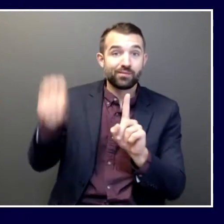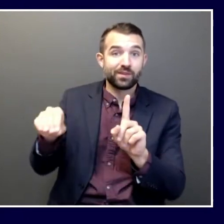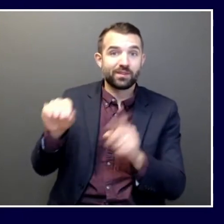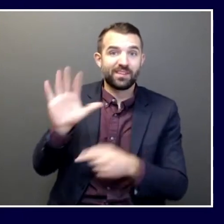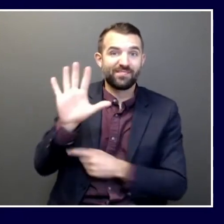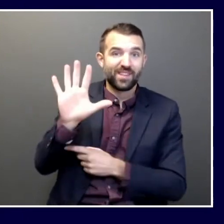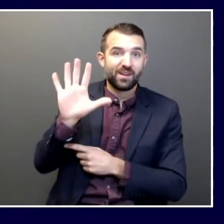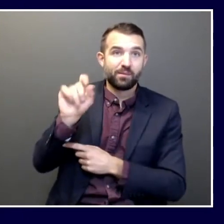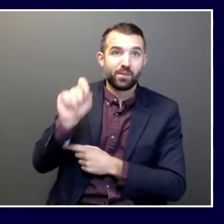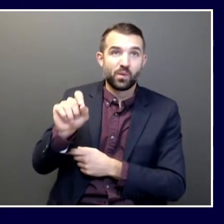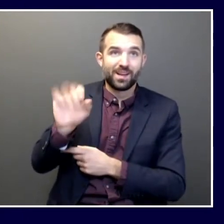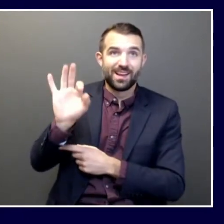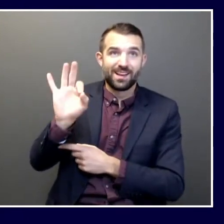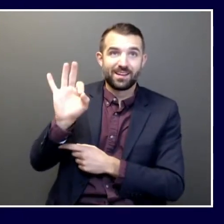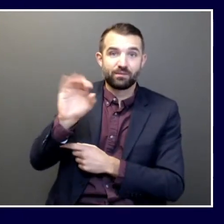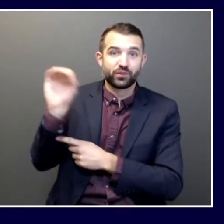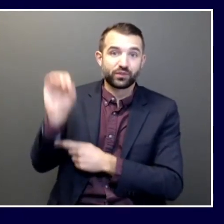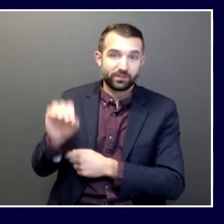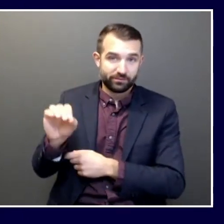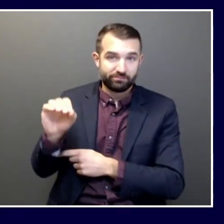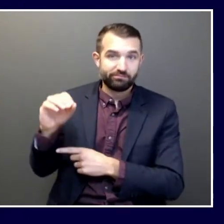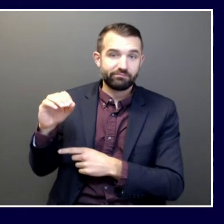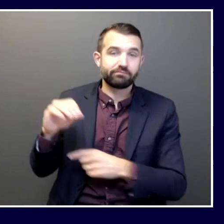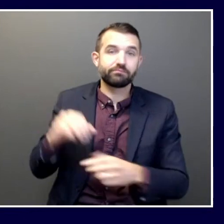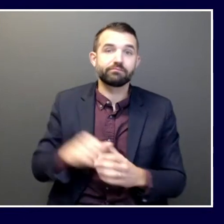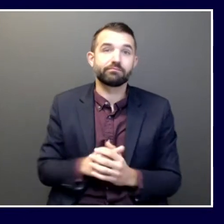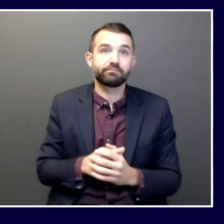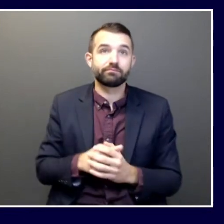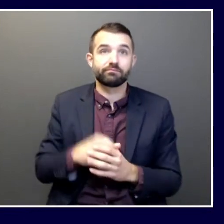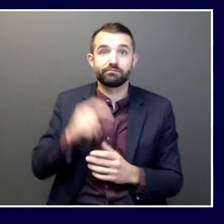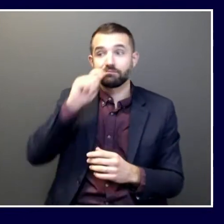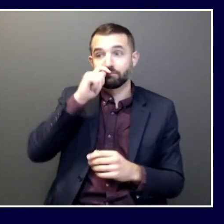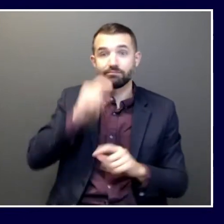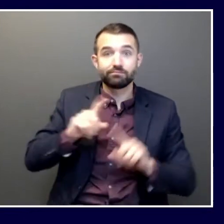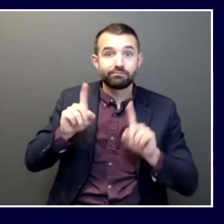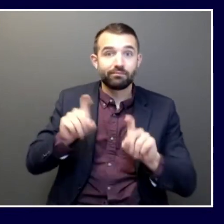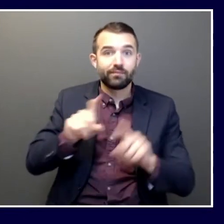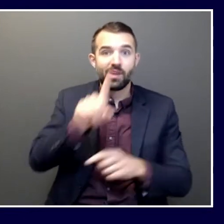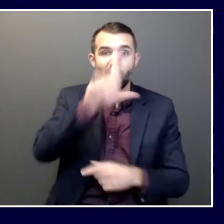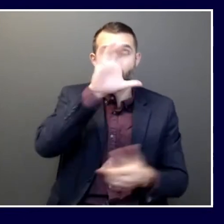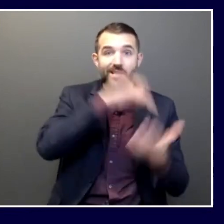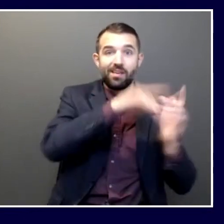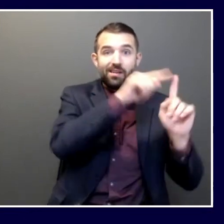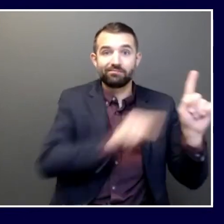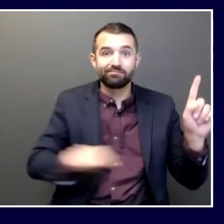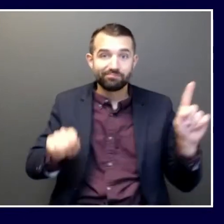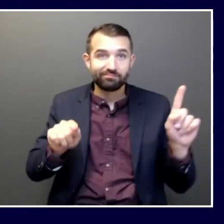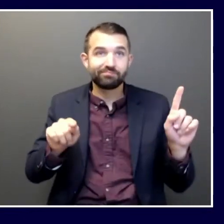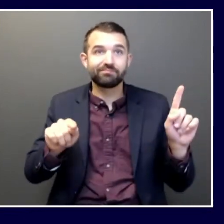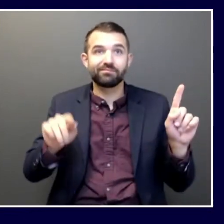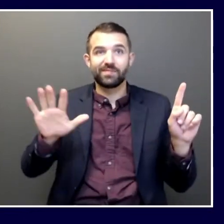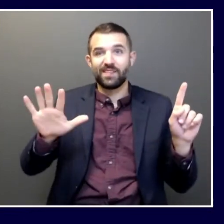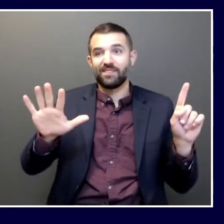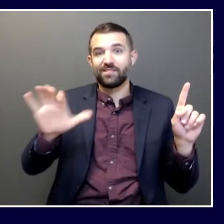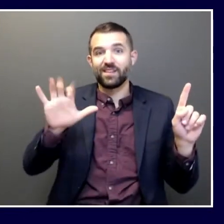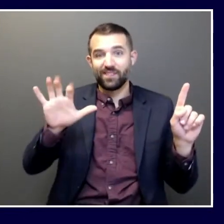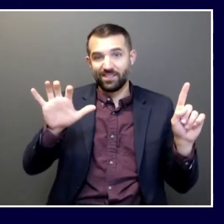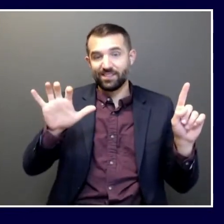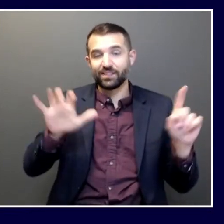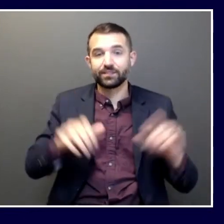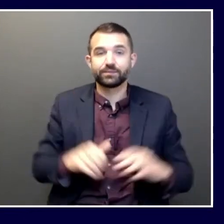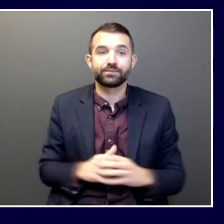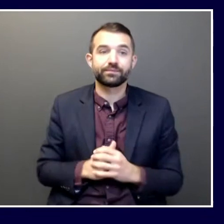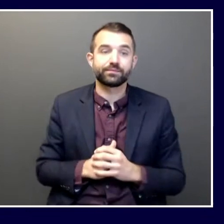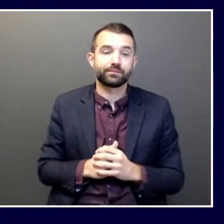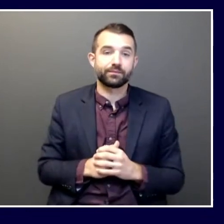at 500 PCR tests that are being performed for every 100,000 people in Maine.